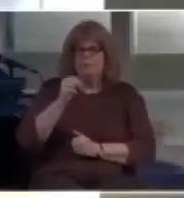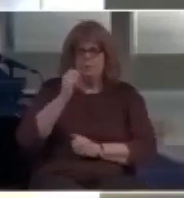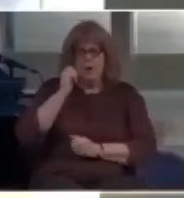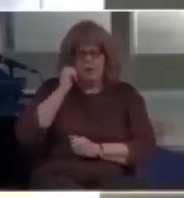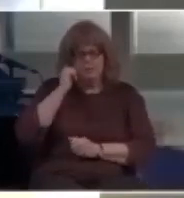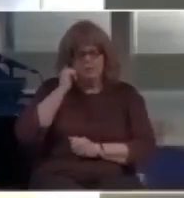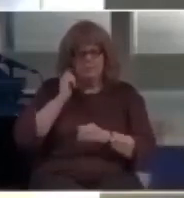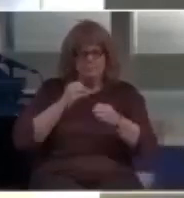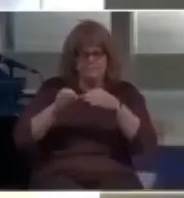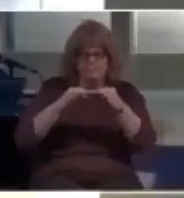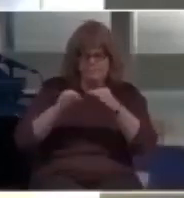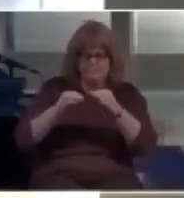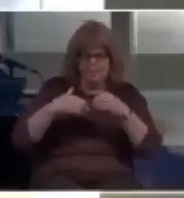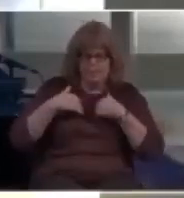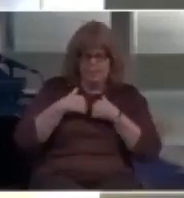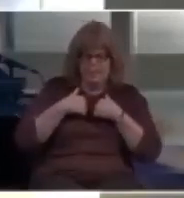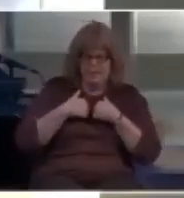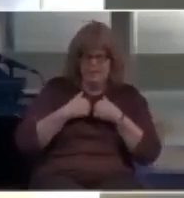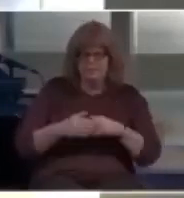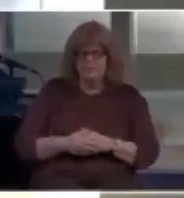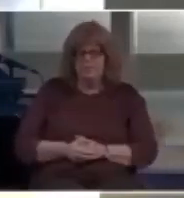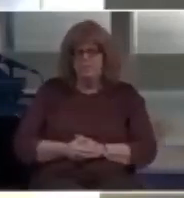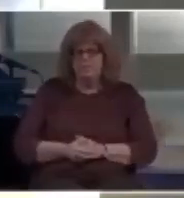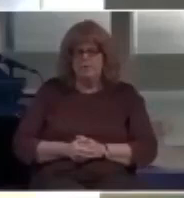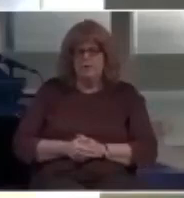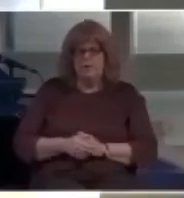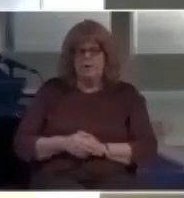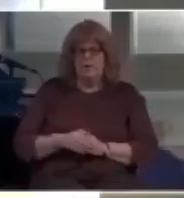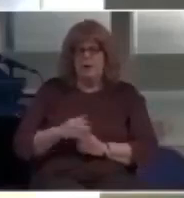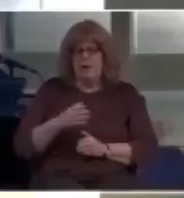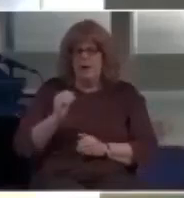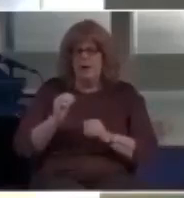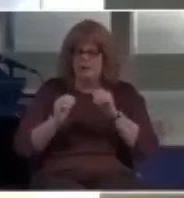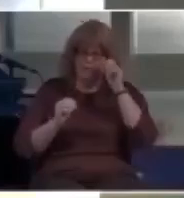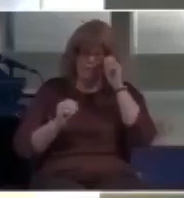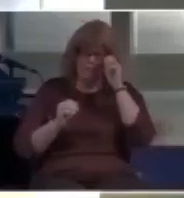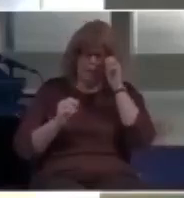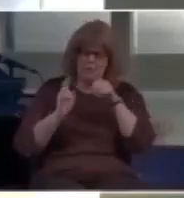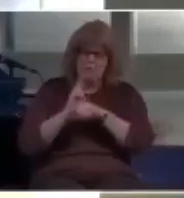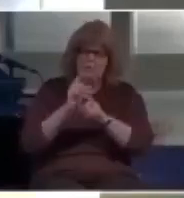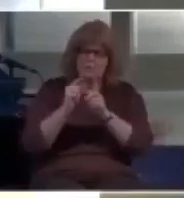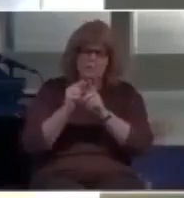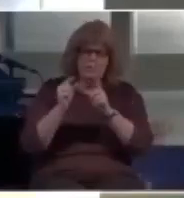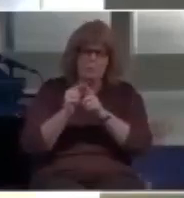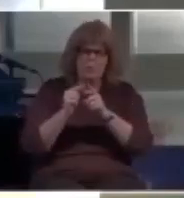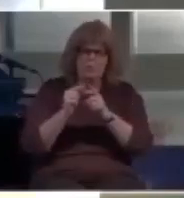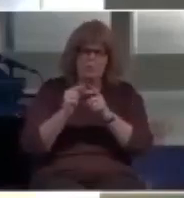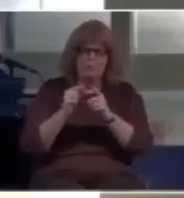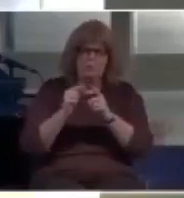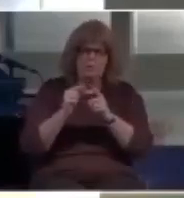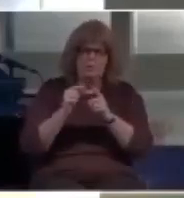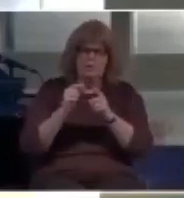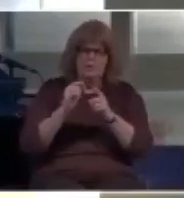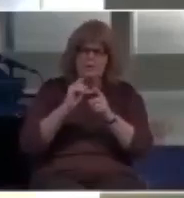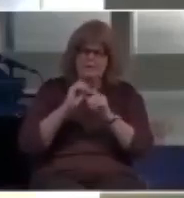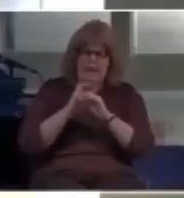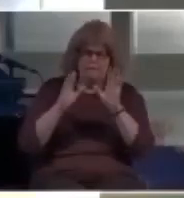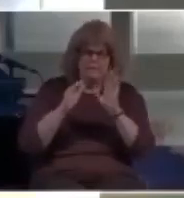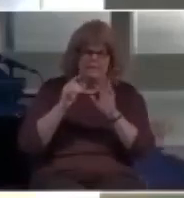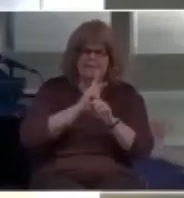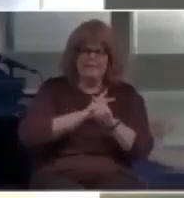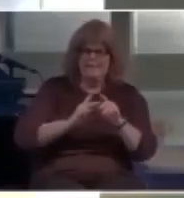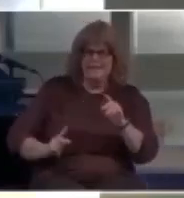the beast for us, and he describes the beast in terms where it is evident that he is a king or